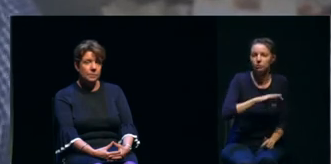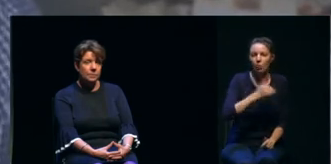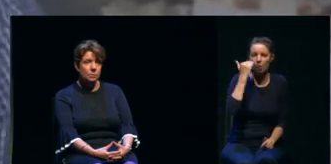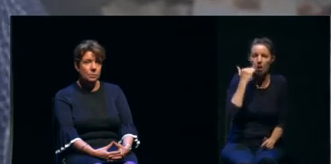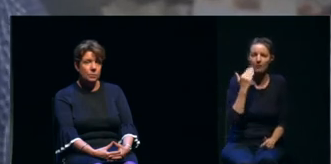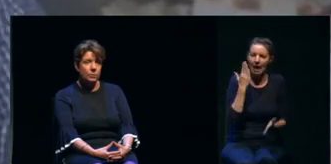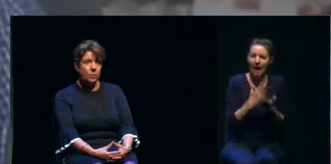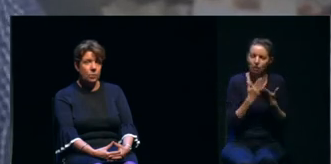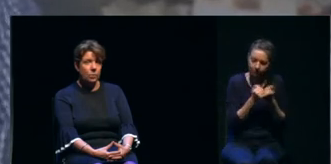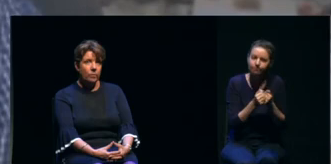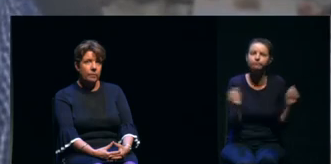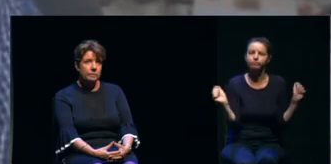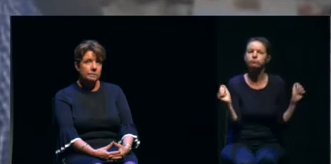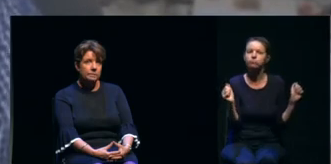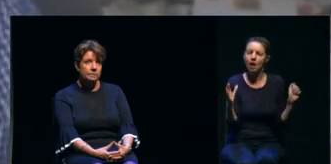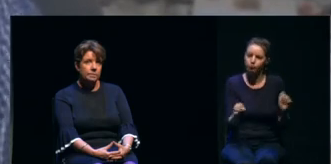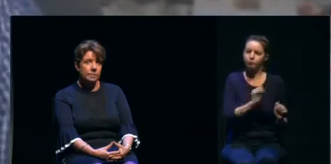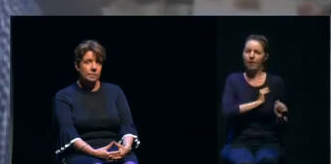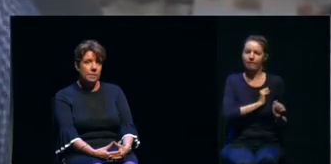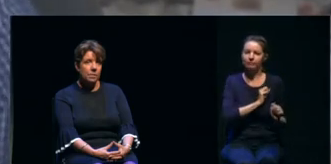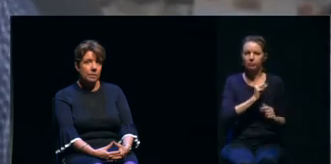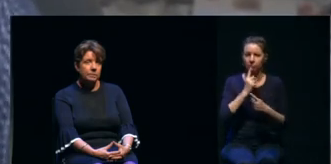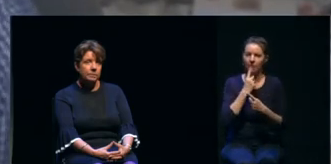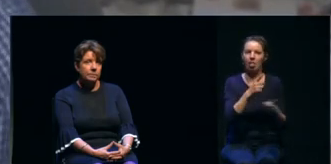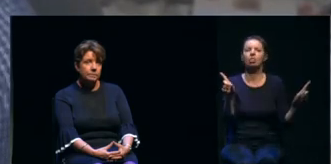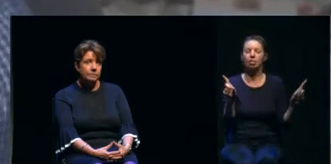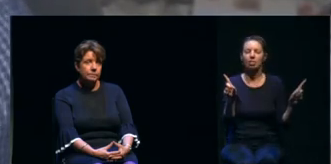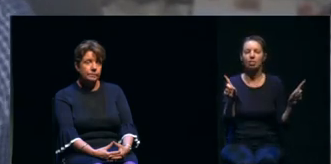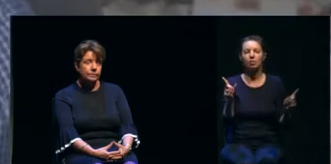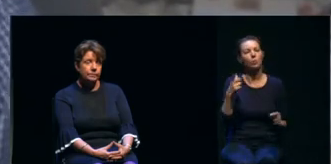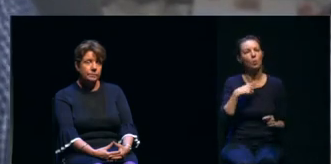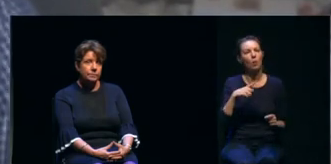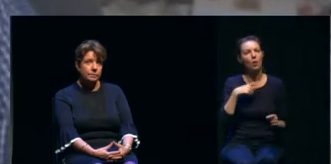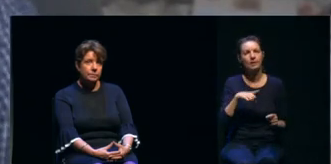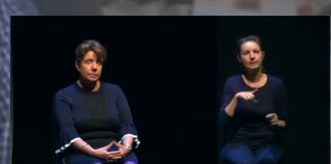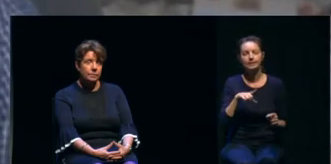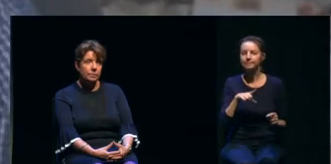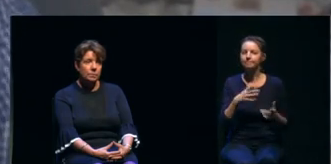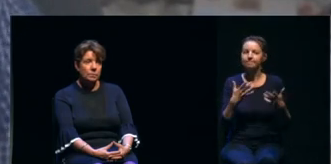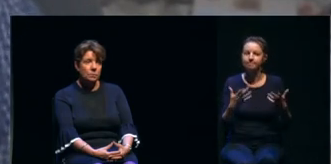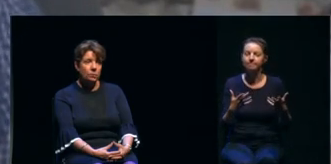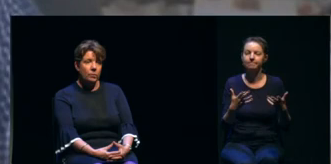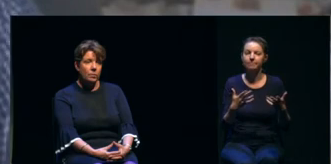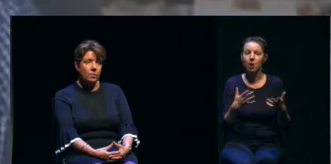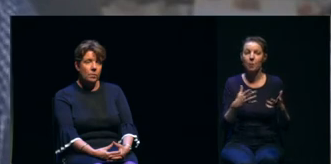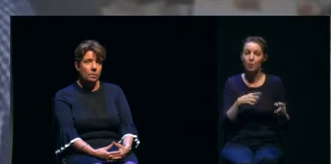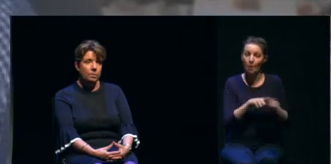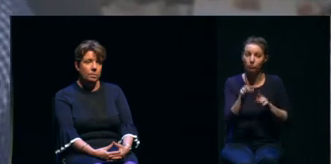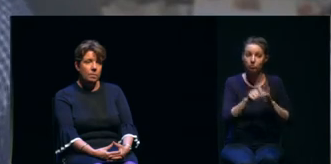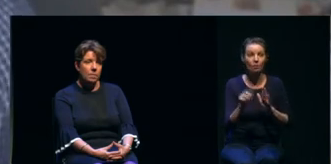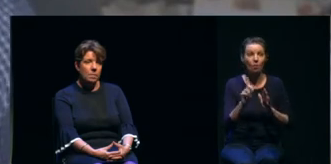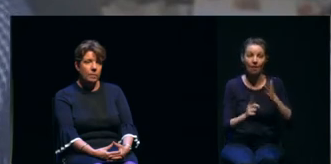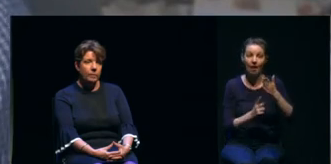are astonishing women, the ones that have the bravery to do that, because it's usually done knowing that what will happen after that will